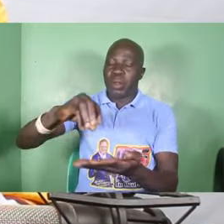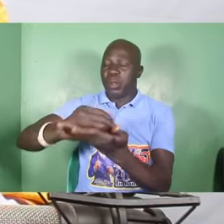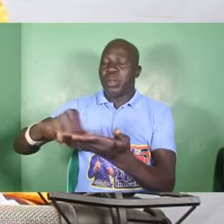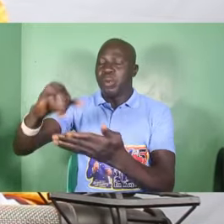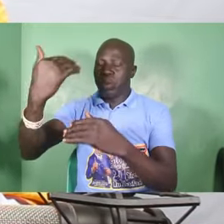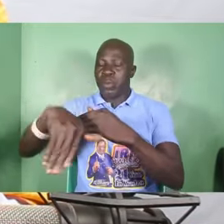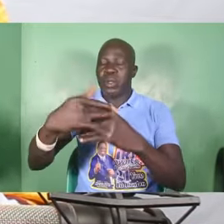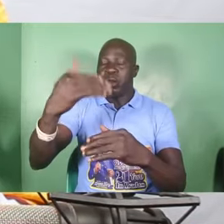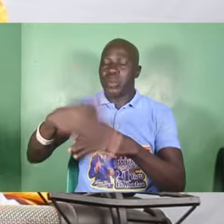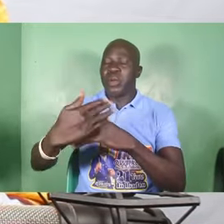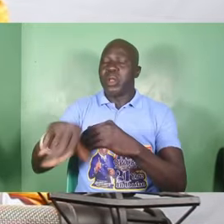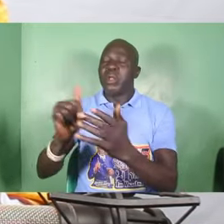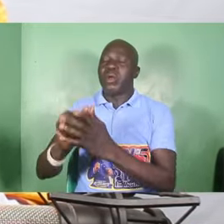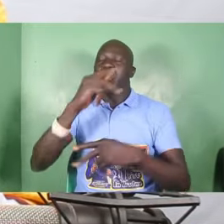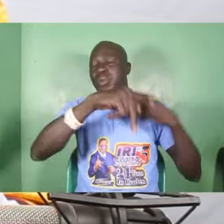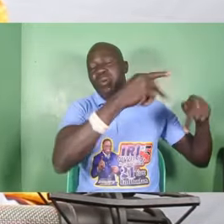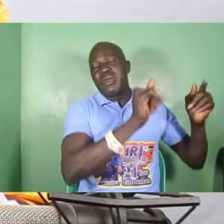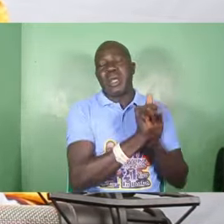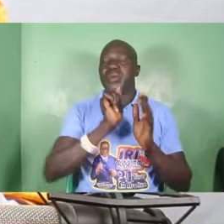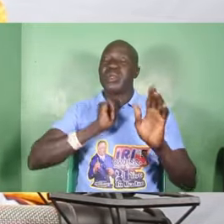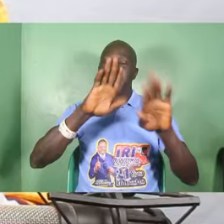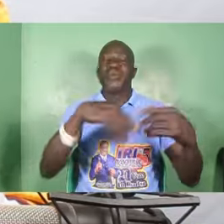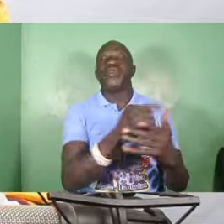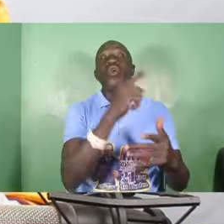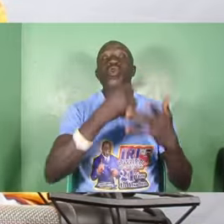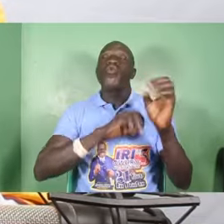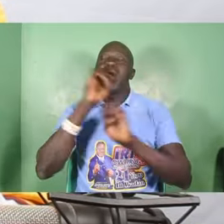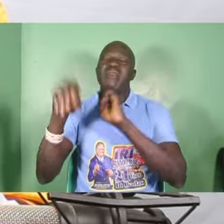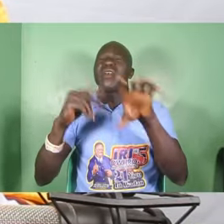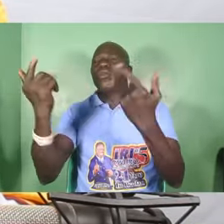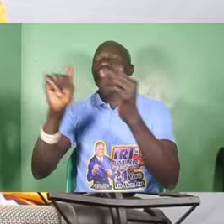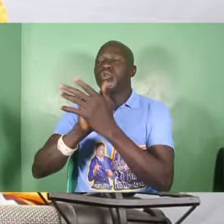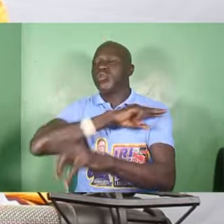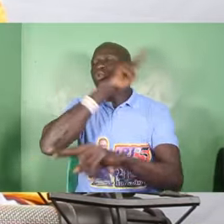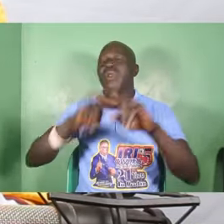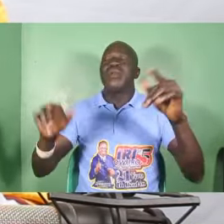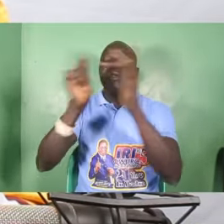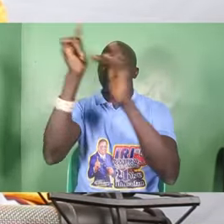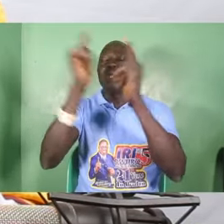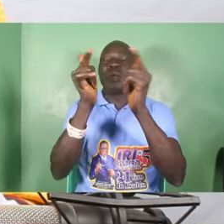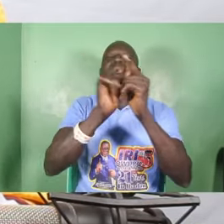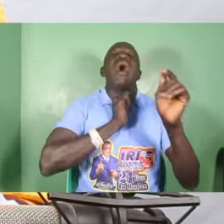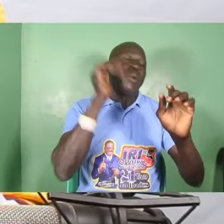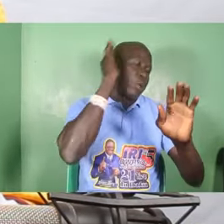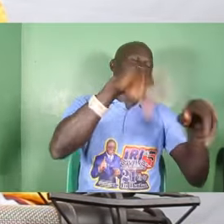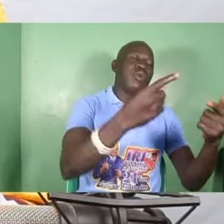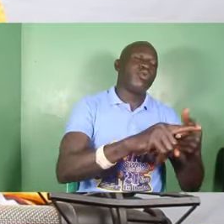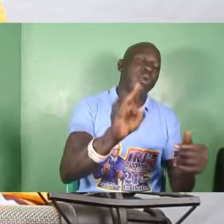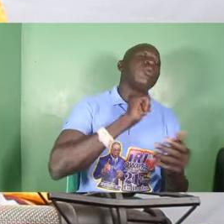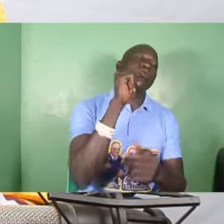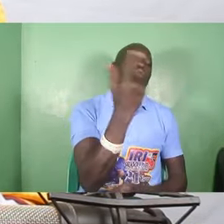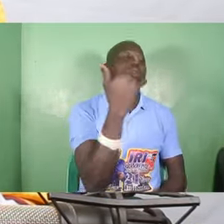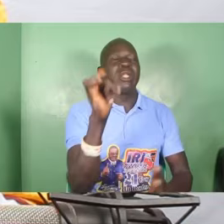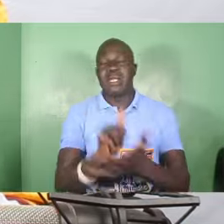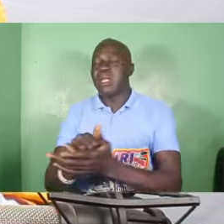bread of prophets. The bread of the prophet sweet, I'll give you. For those that came to Lufa, that will come tomorrow, I'll give them money.